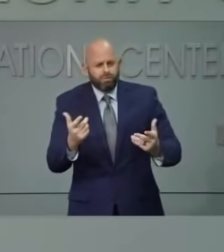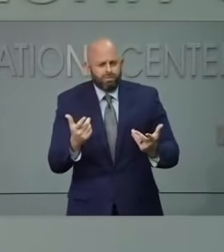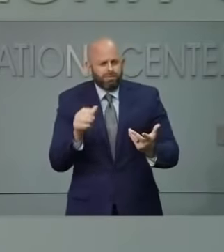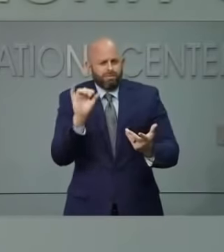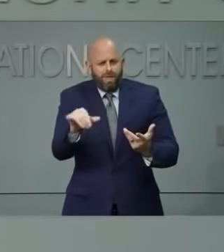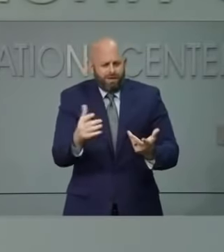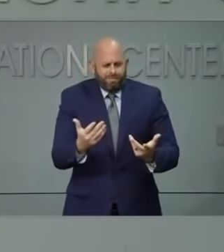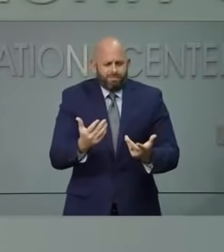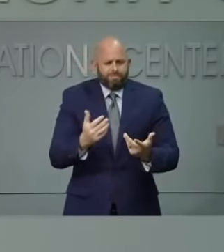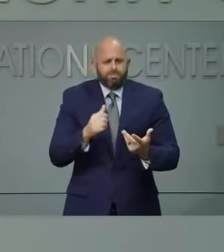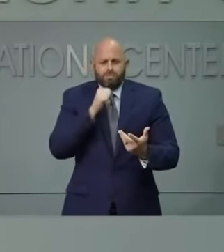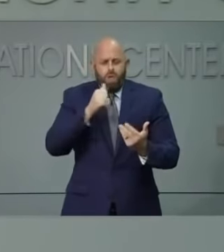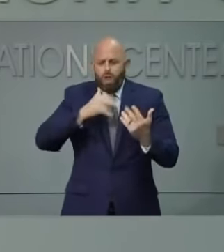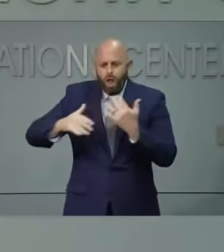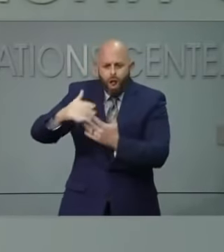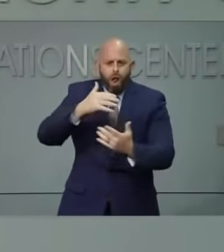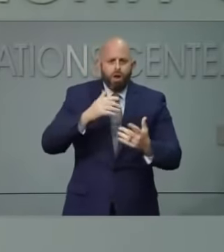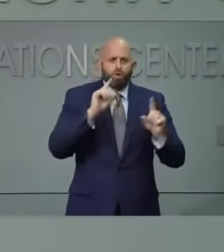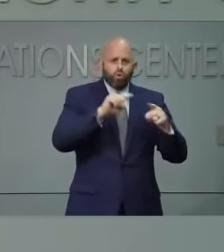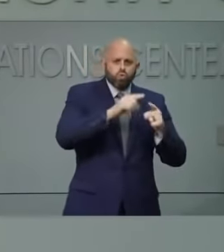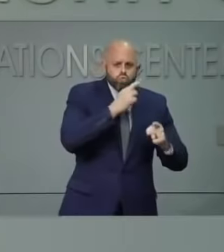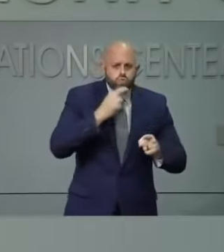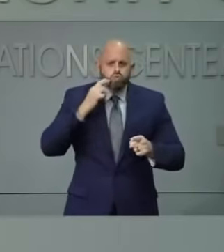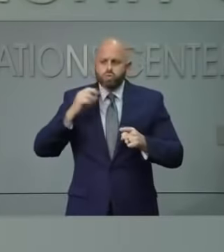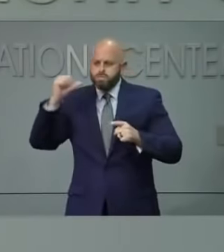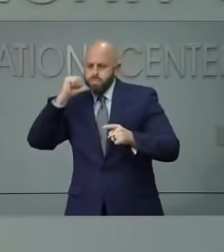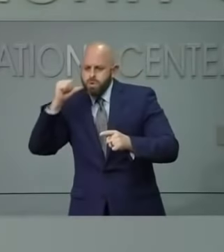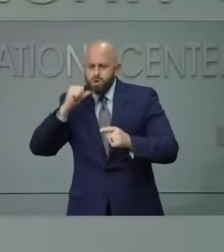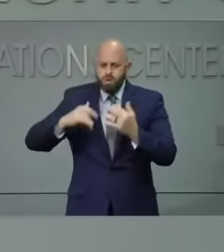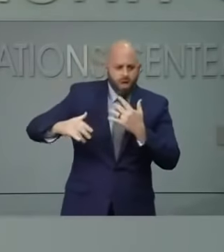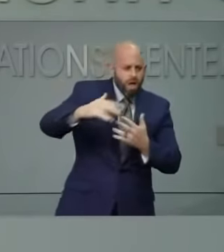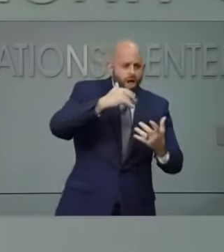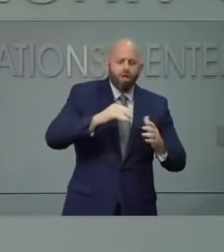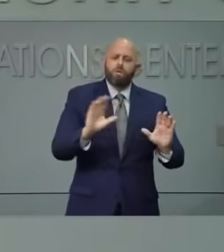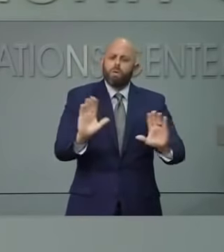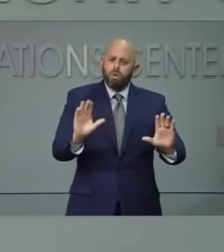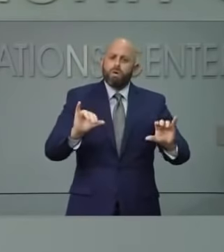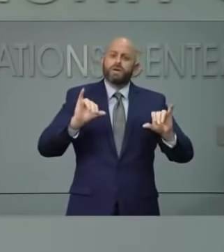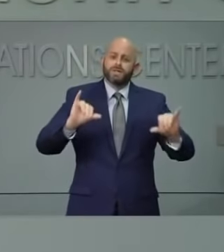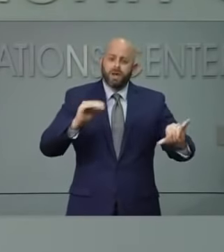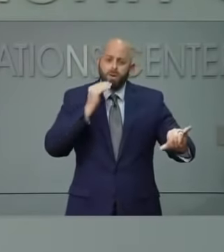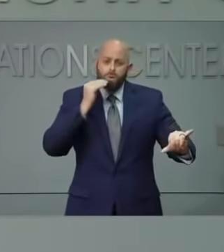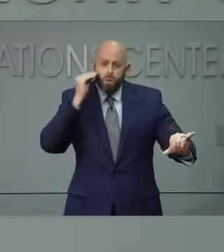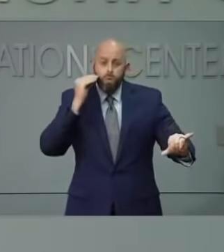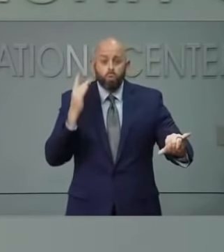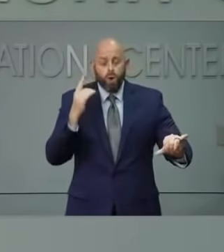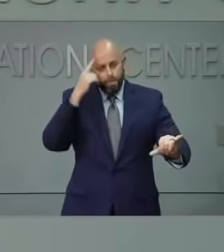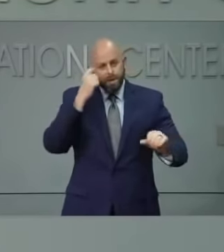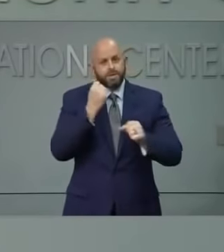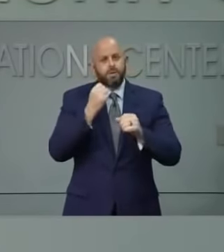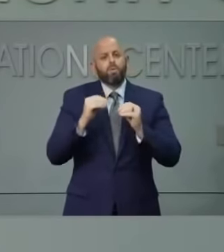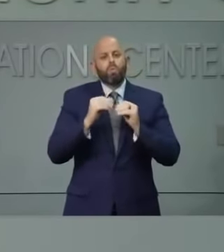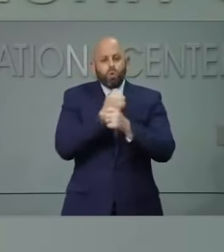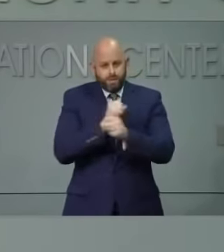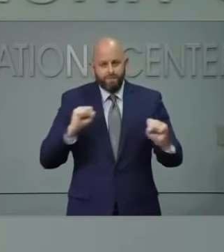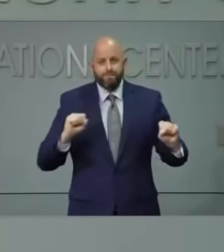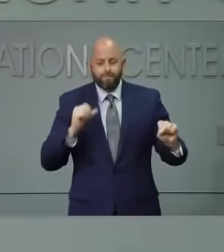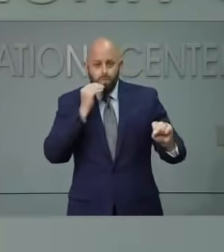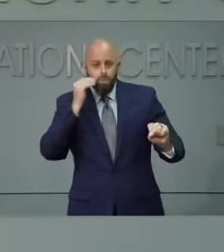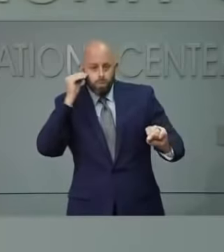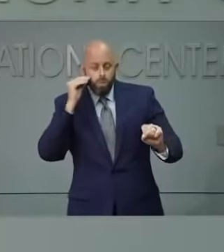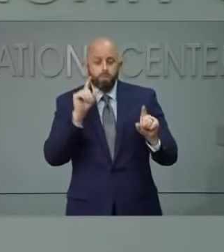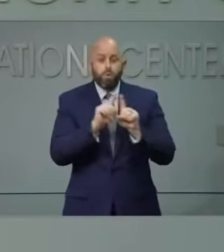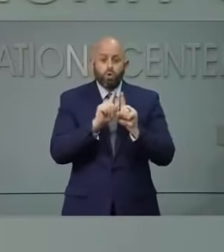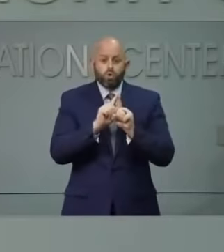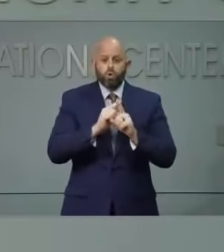of these retail establishments. They need to be home because they're safer at home, and you're slowing down the spread of the virus.